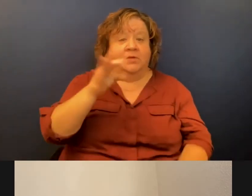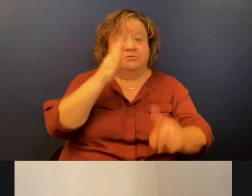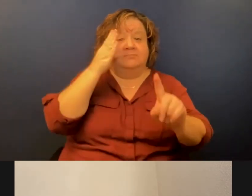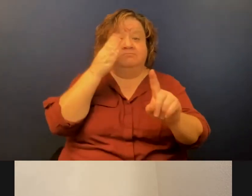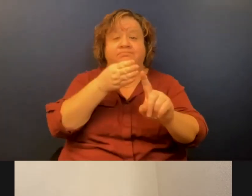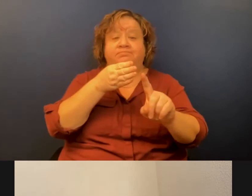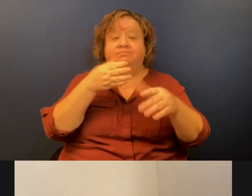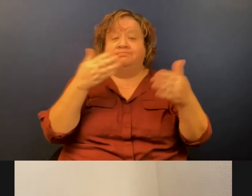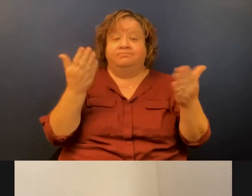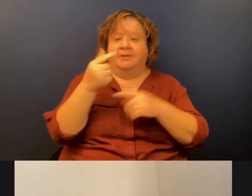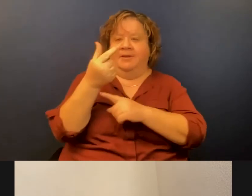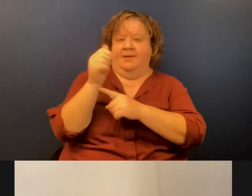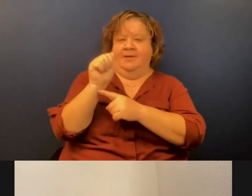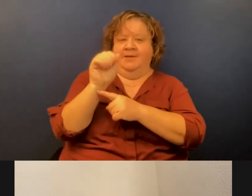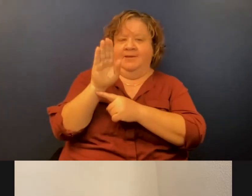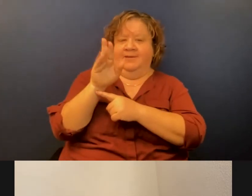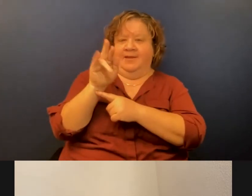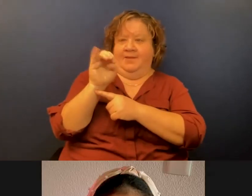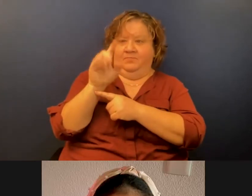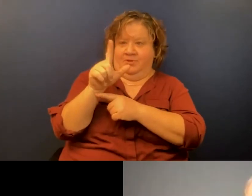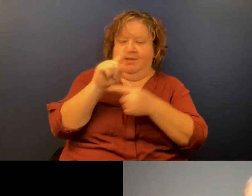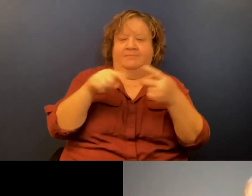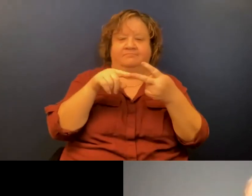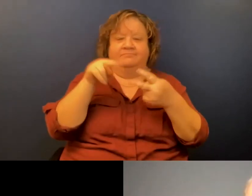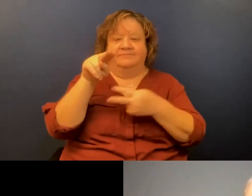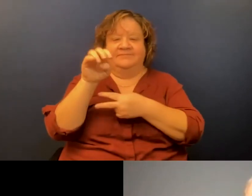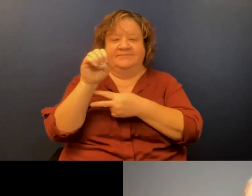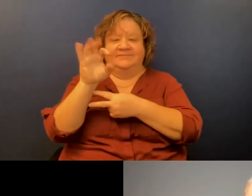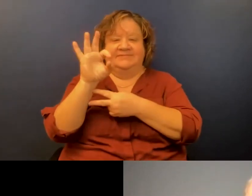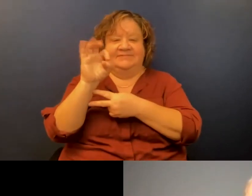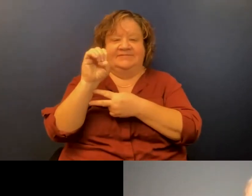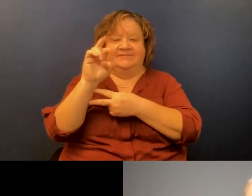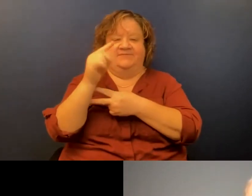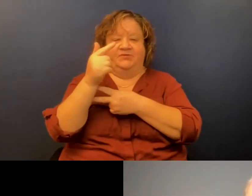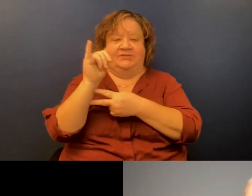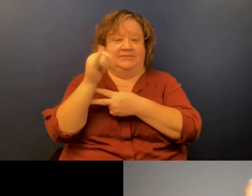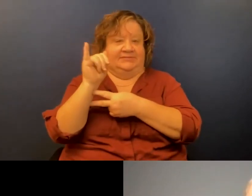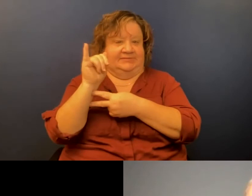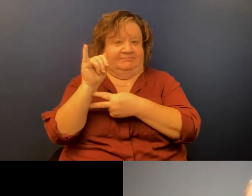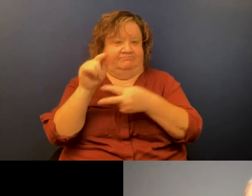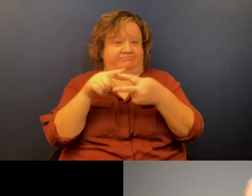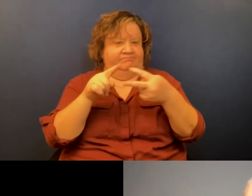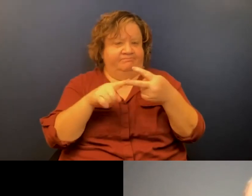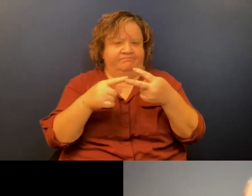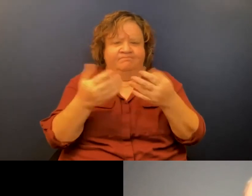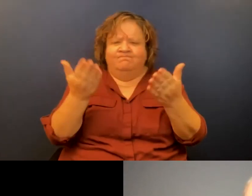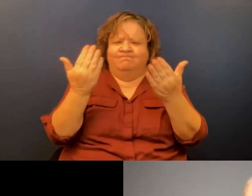regarding if in your countries there is a judicial framework